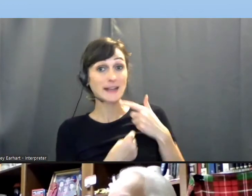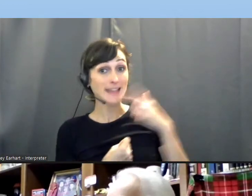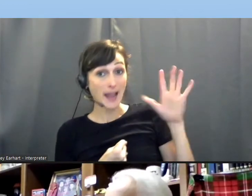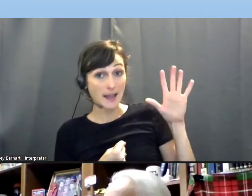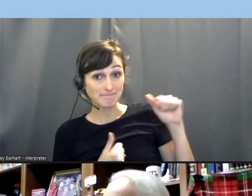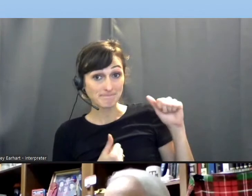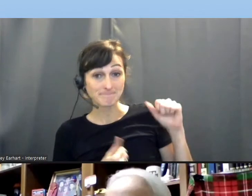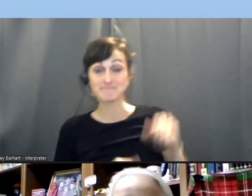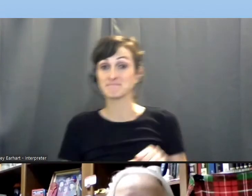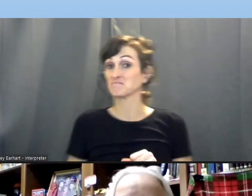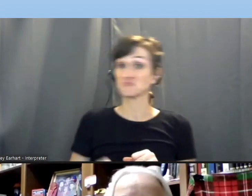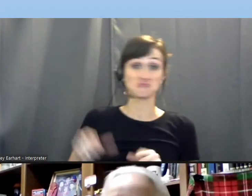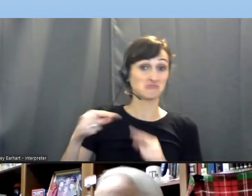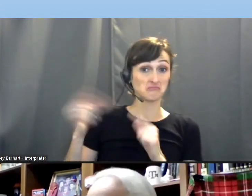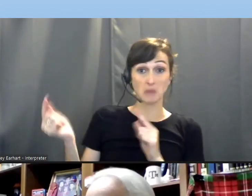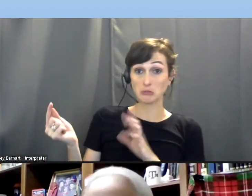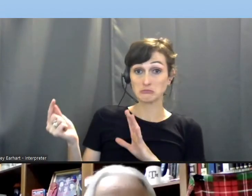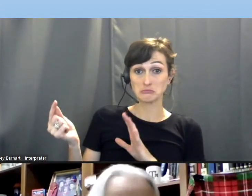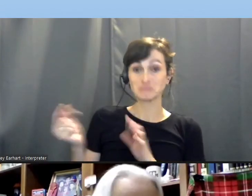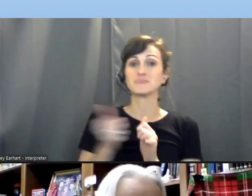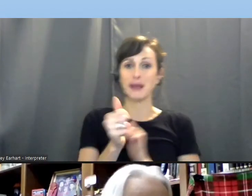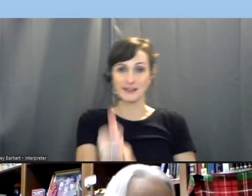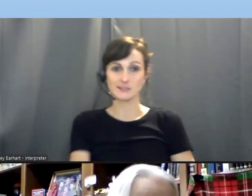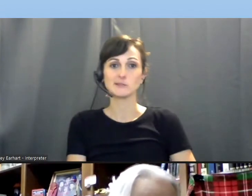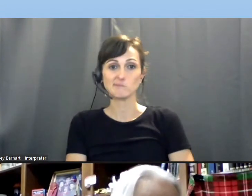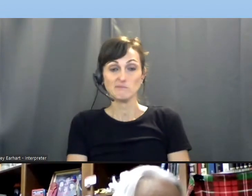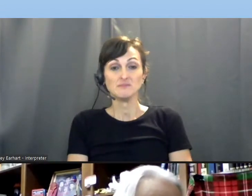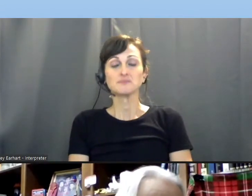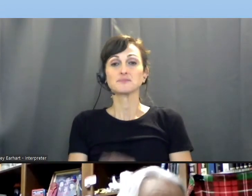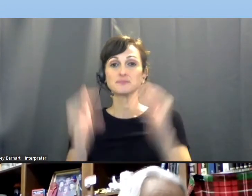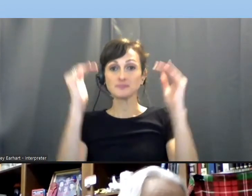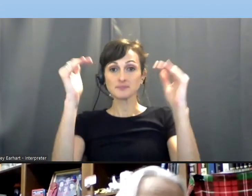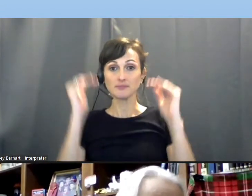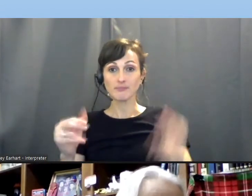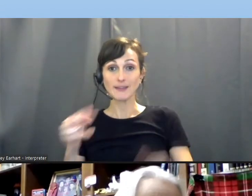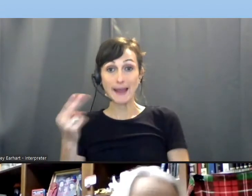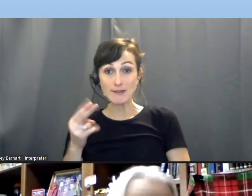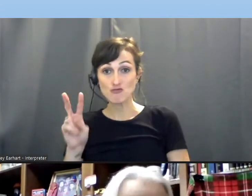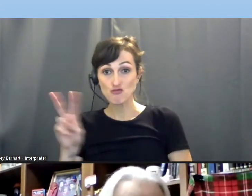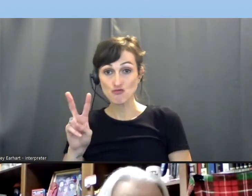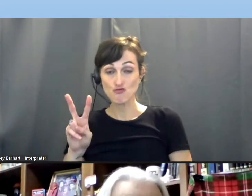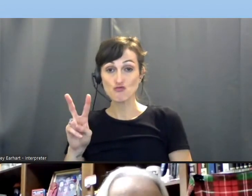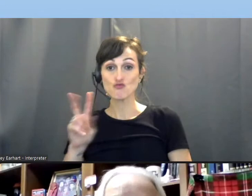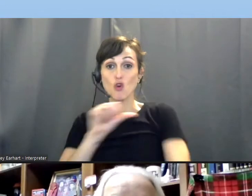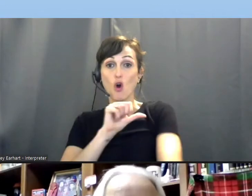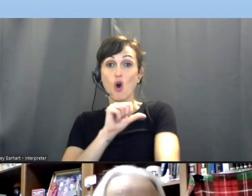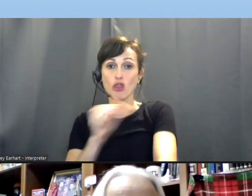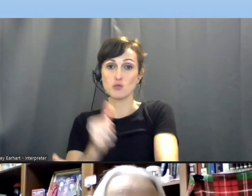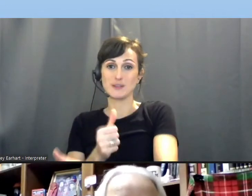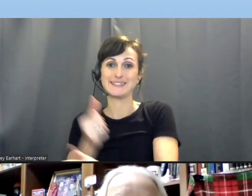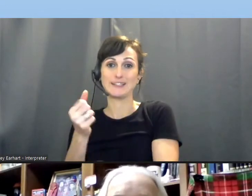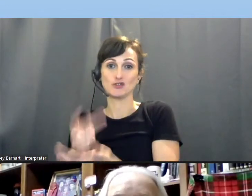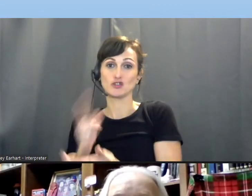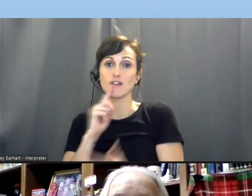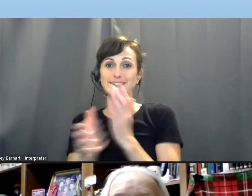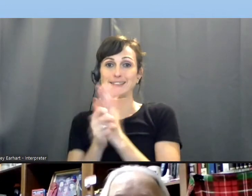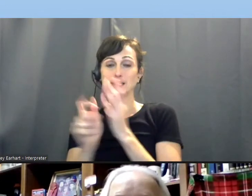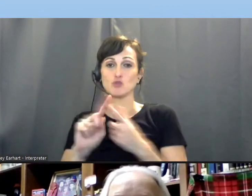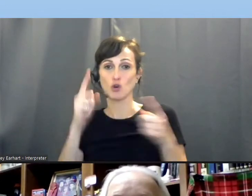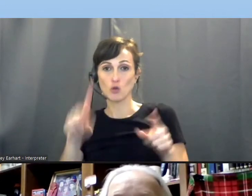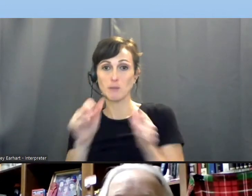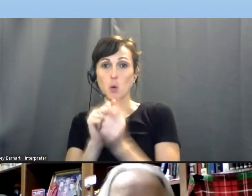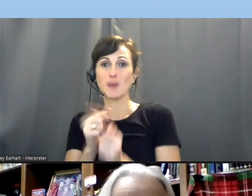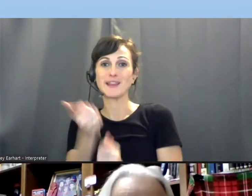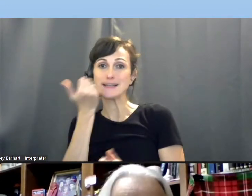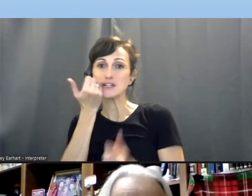Aye. Oppose? Pass. Thank you. H2, authorization of addendum to agreement for dental services with